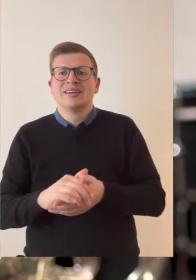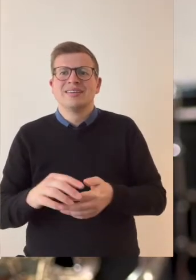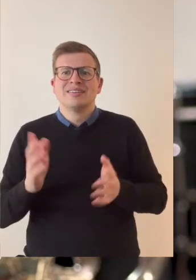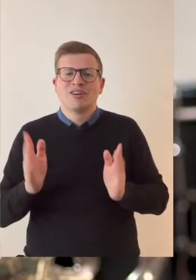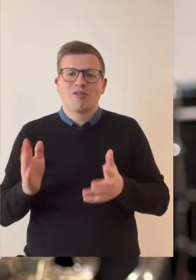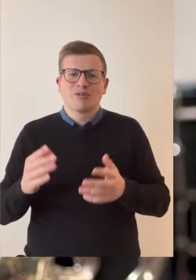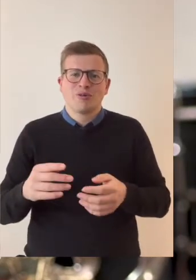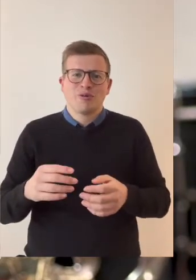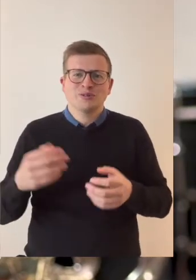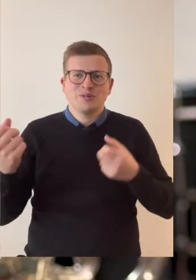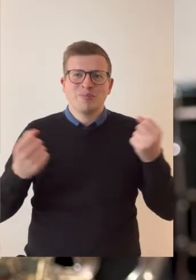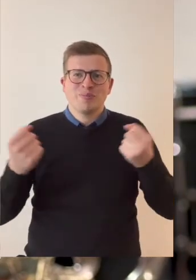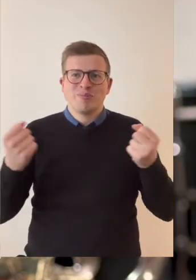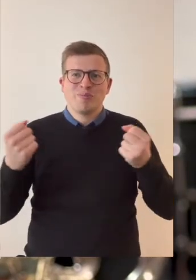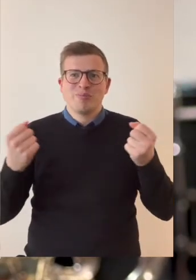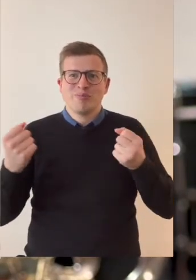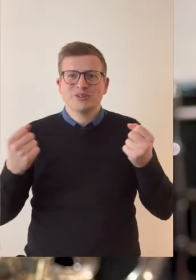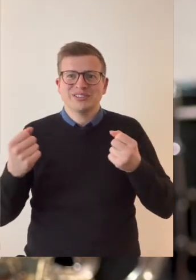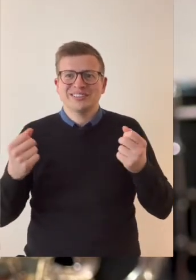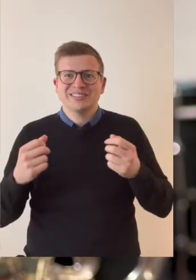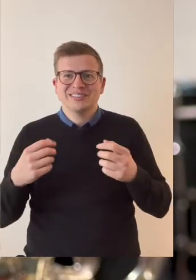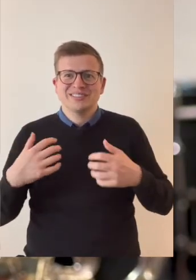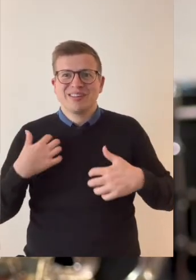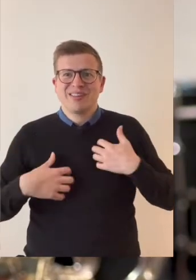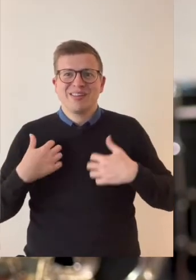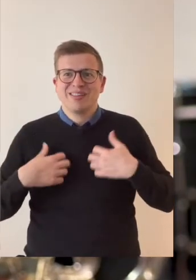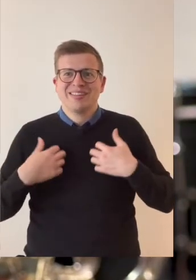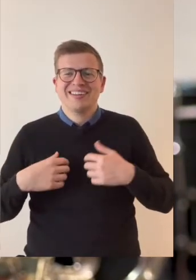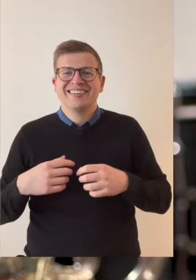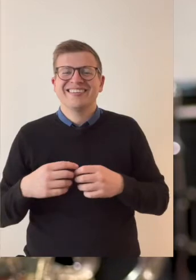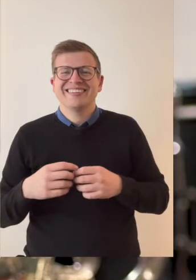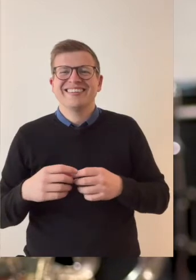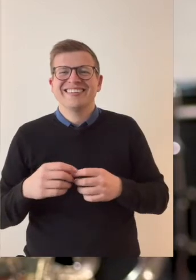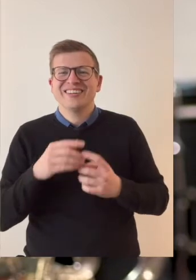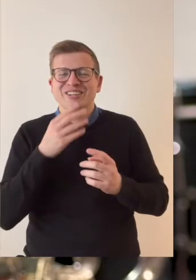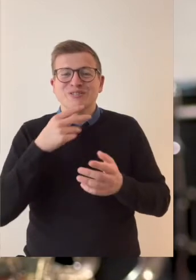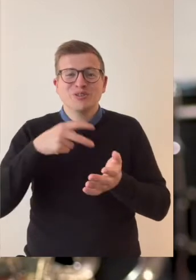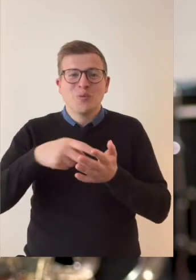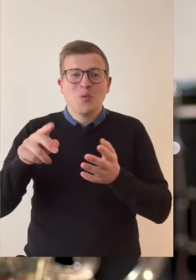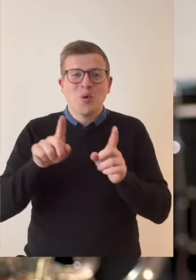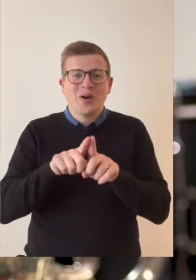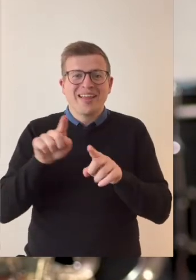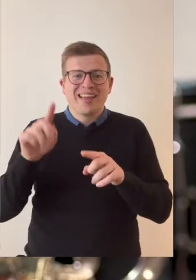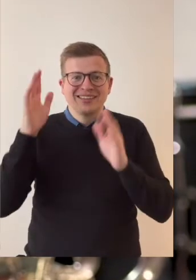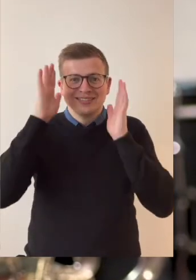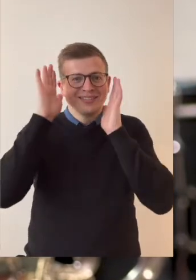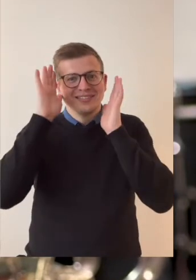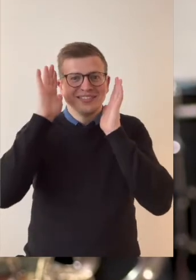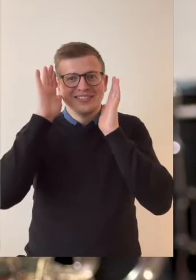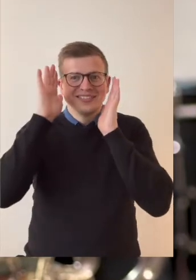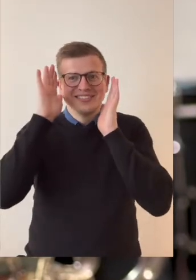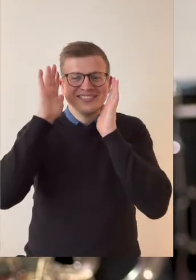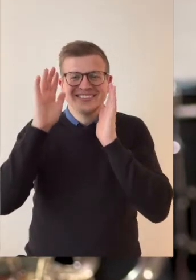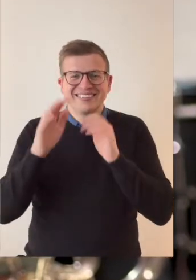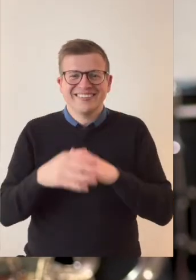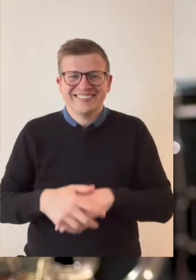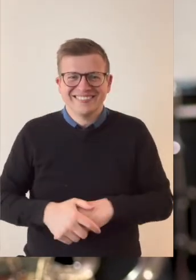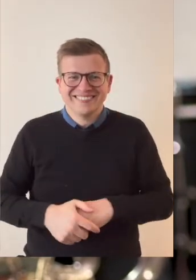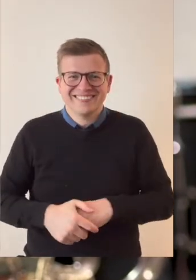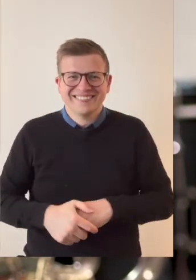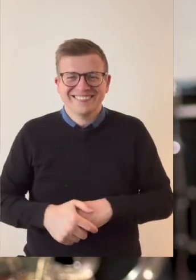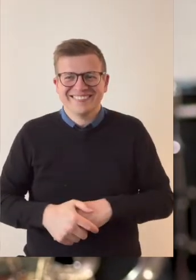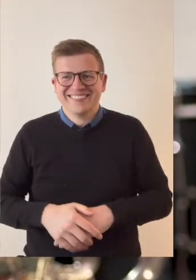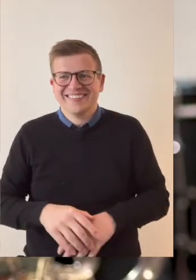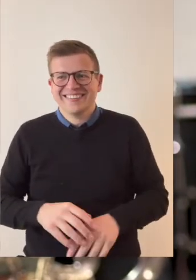know. It was just, because he used to walk like that, he used to have a bit of a, just a little,